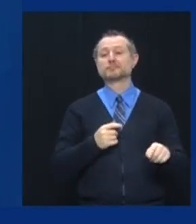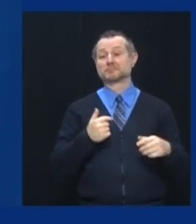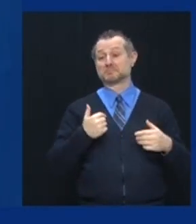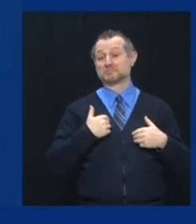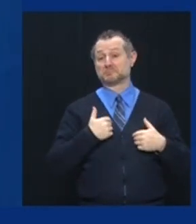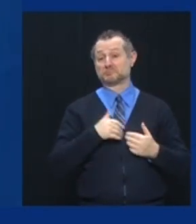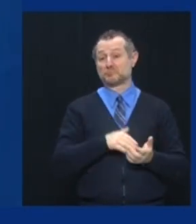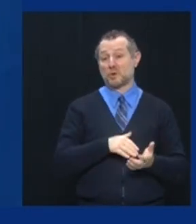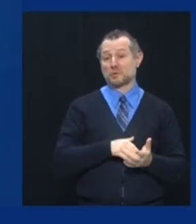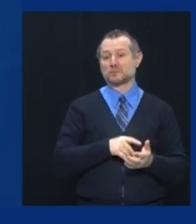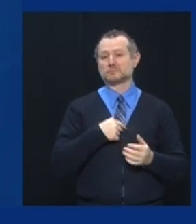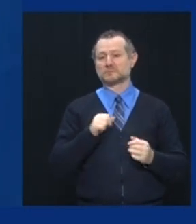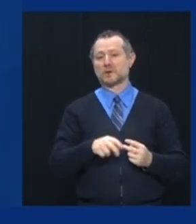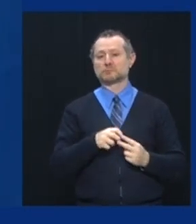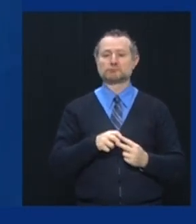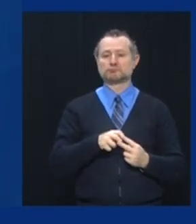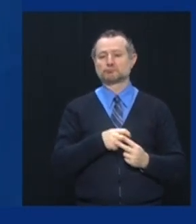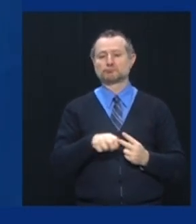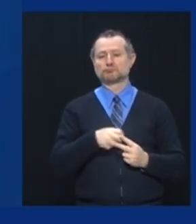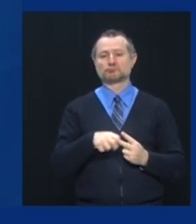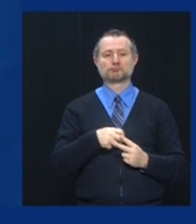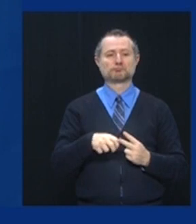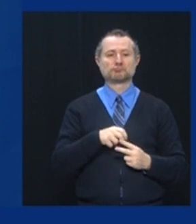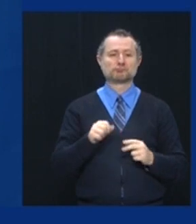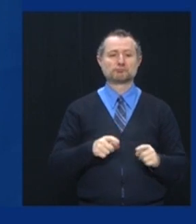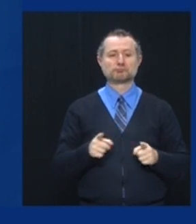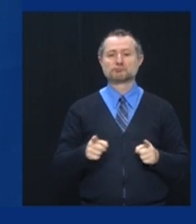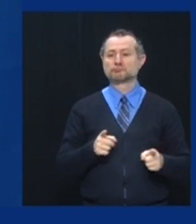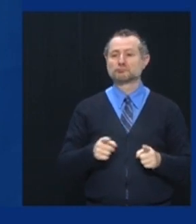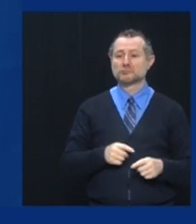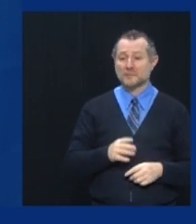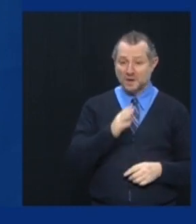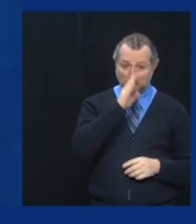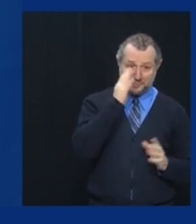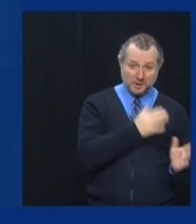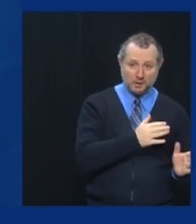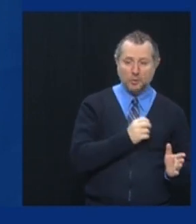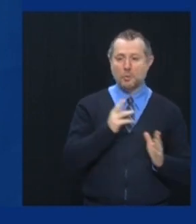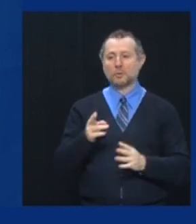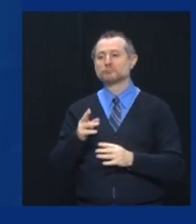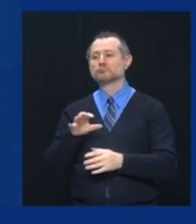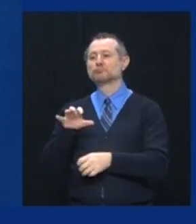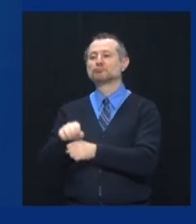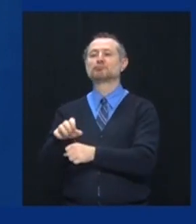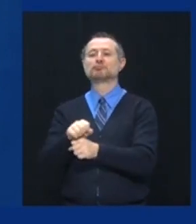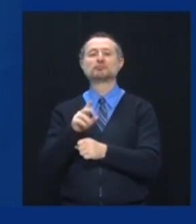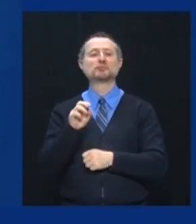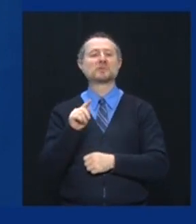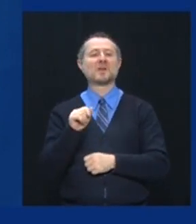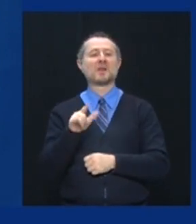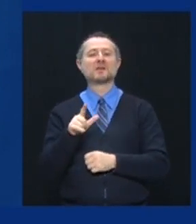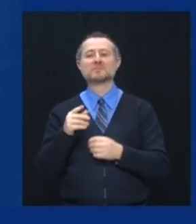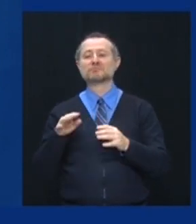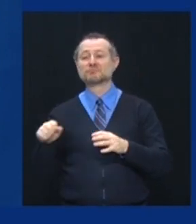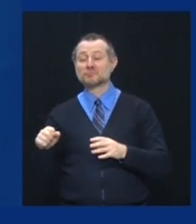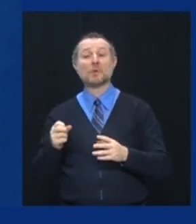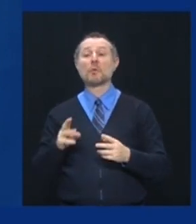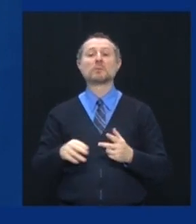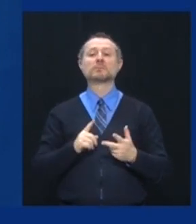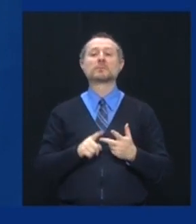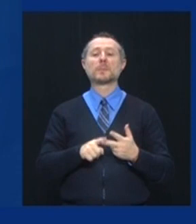now. In addition to the hospitals and the retail, there'll be what we call special